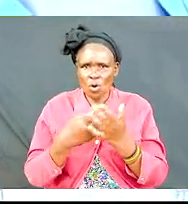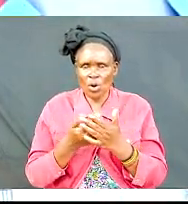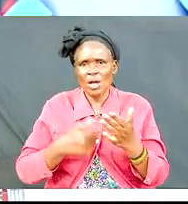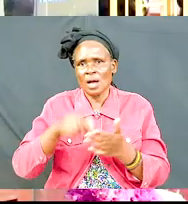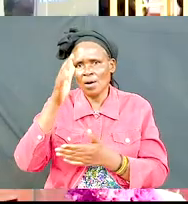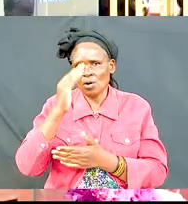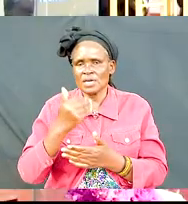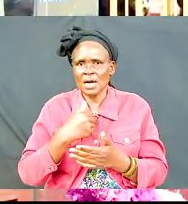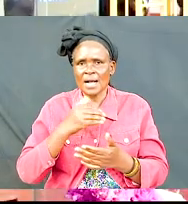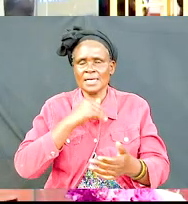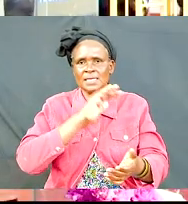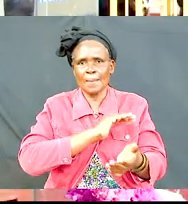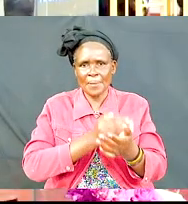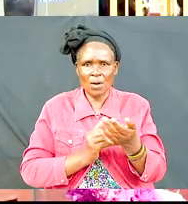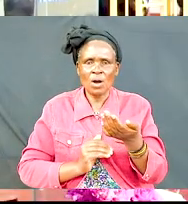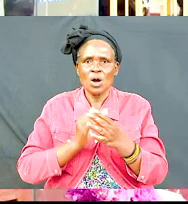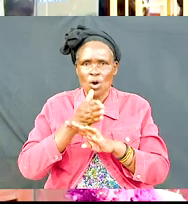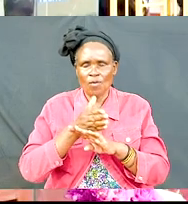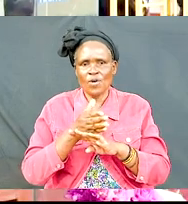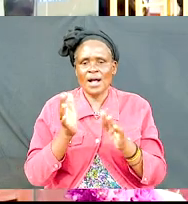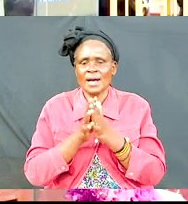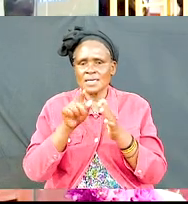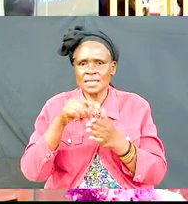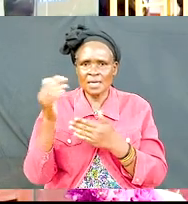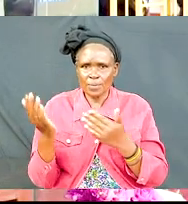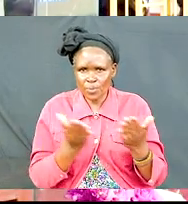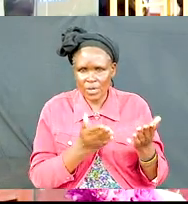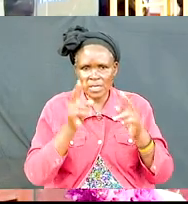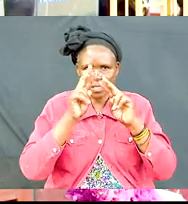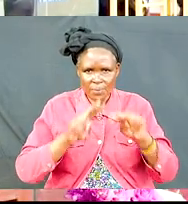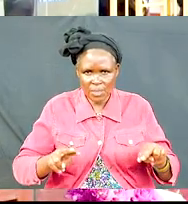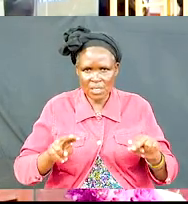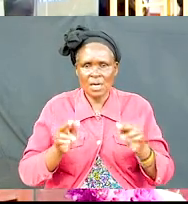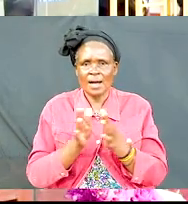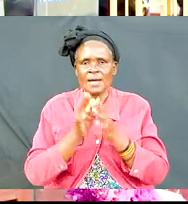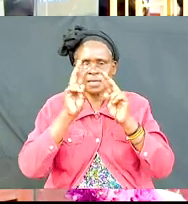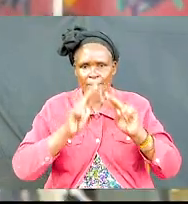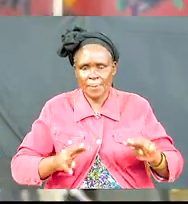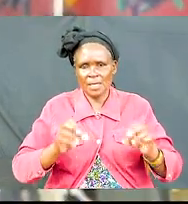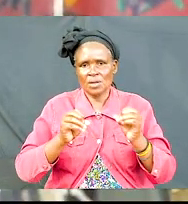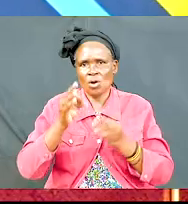has power over the world. And that brings peace and the peace of God.